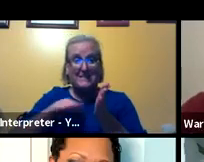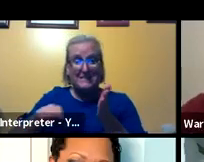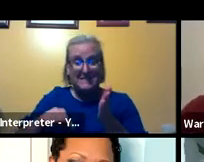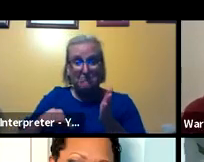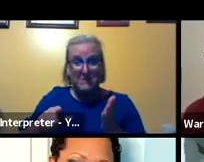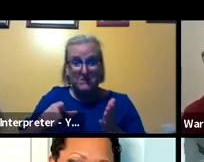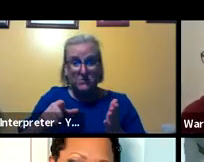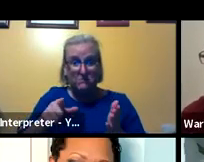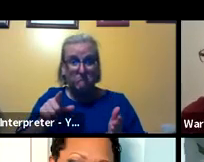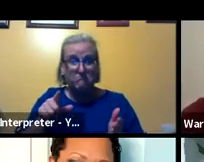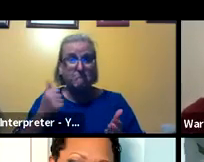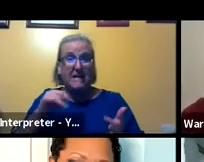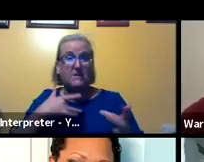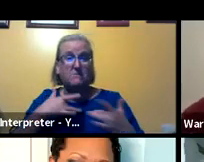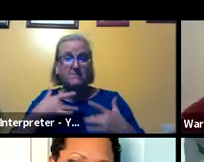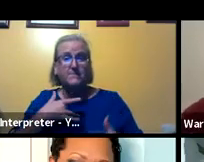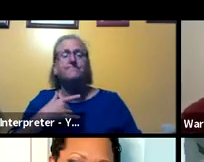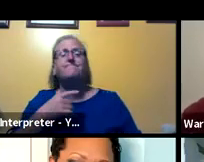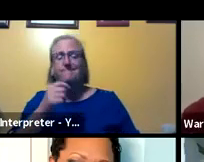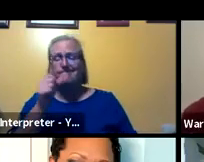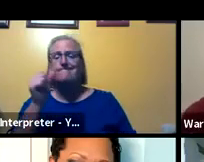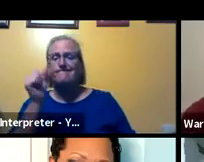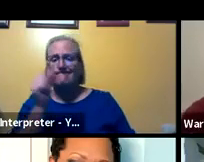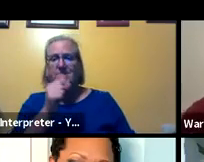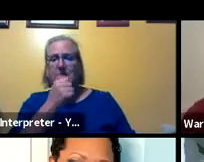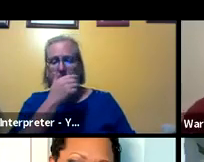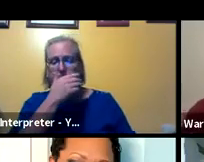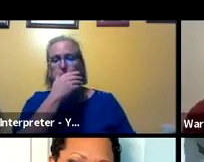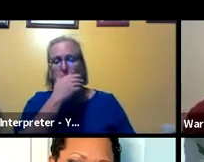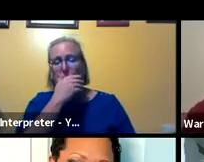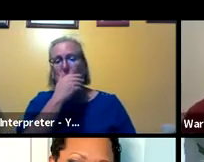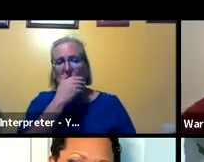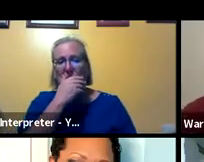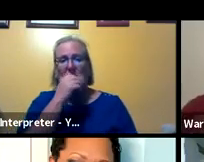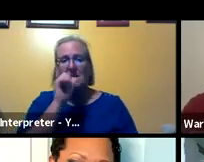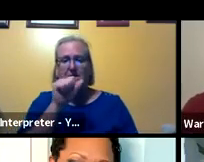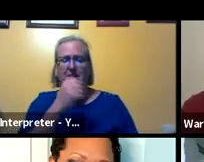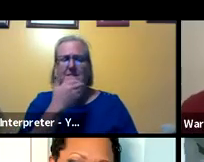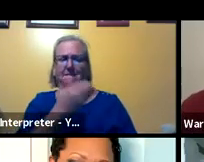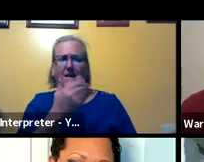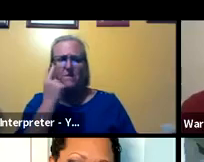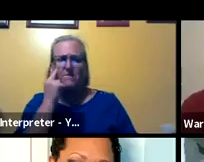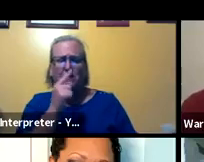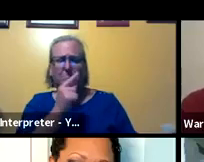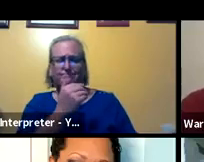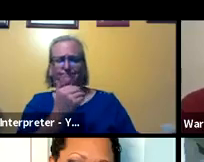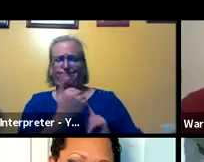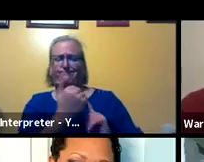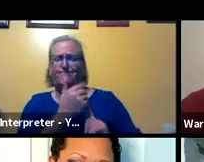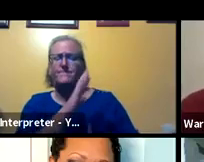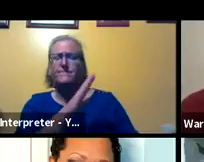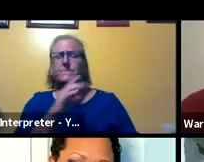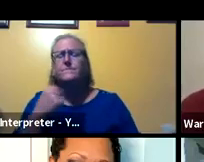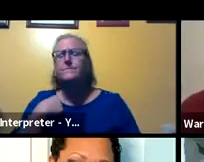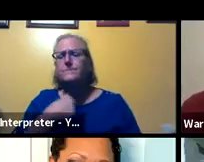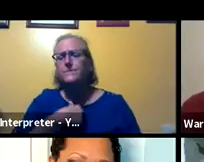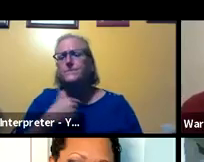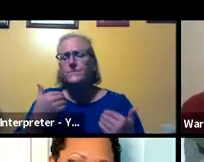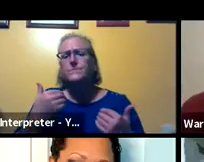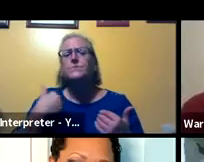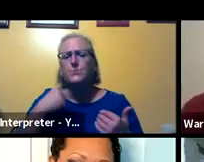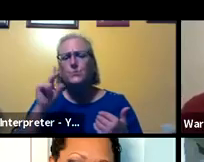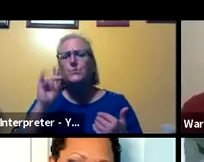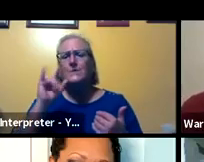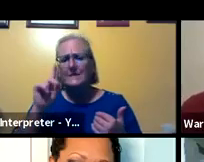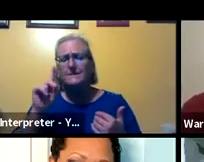them? Yeah, Mr. Howell, thank you. I should have mentioned that. Thank you for highlighting that for me. We have taken